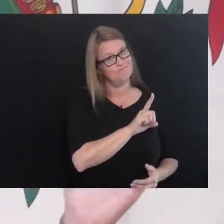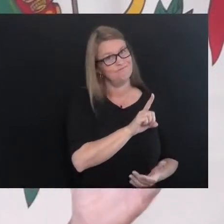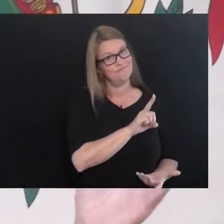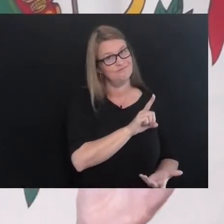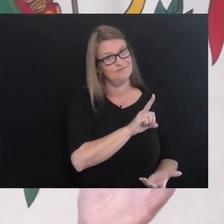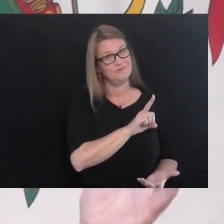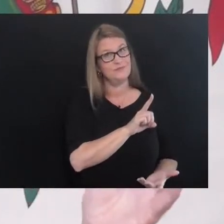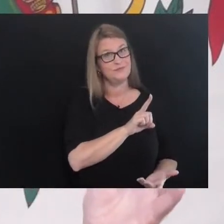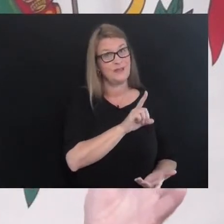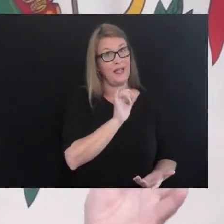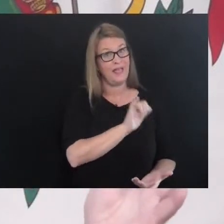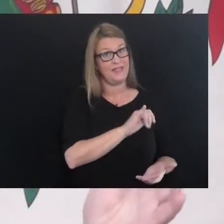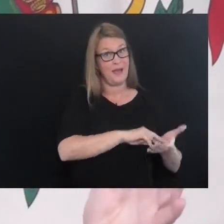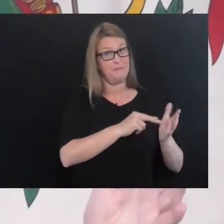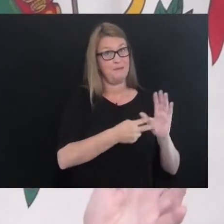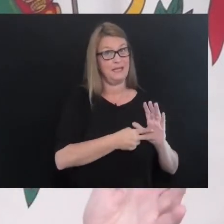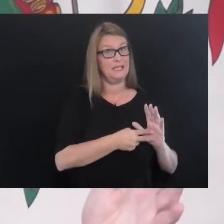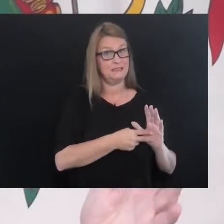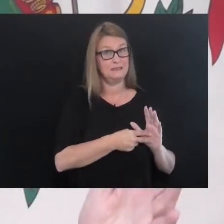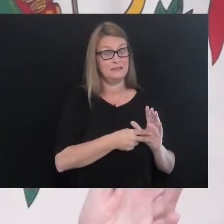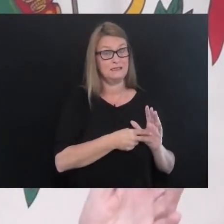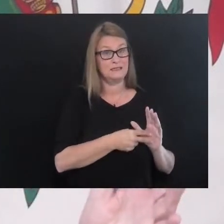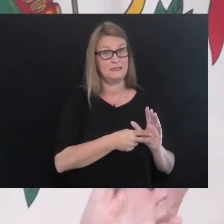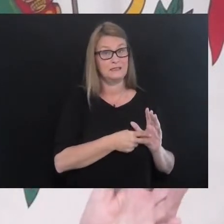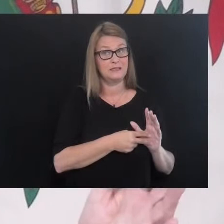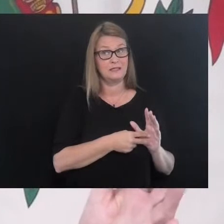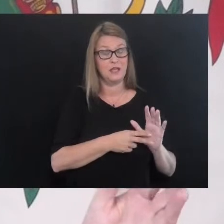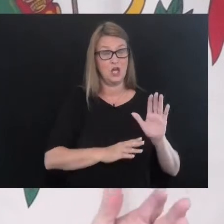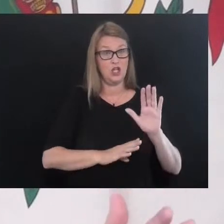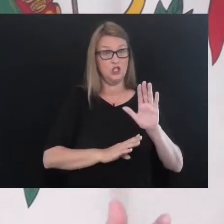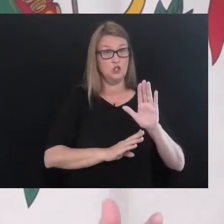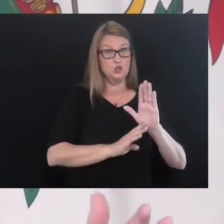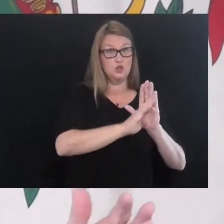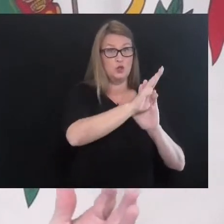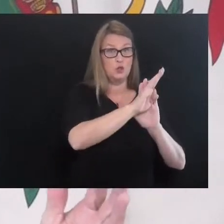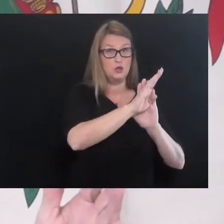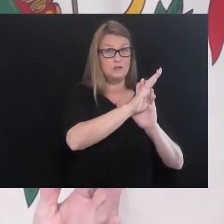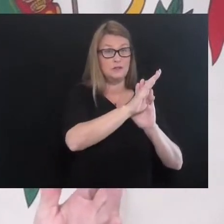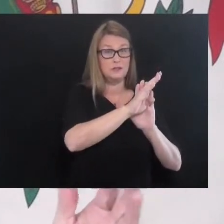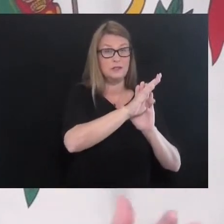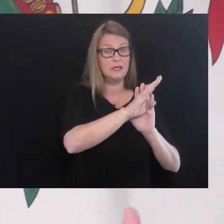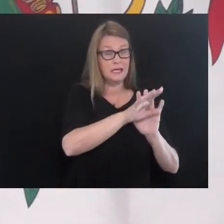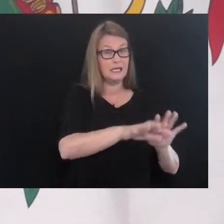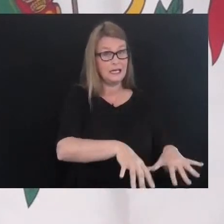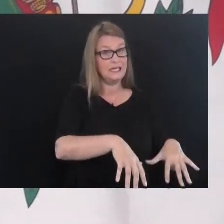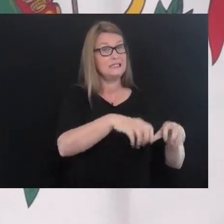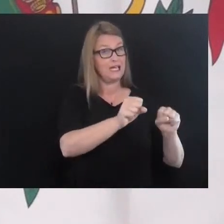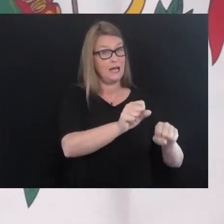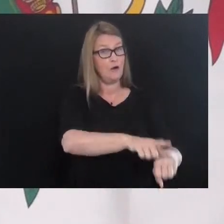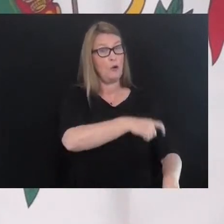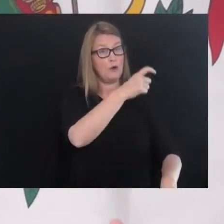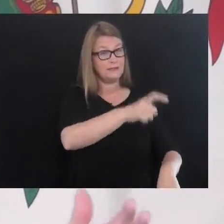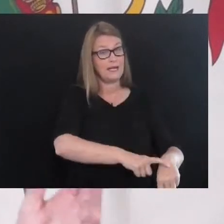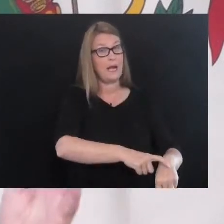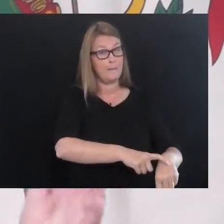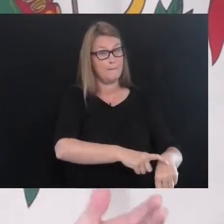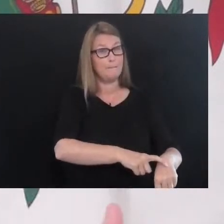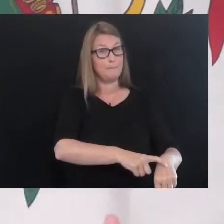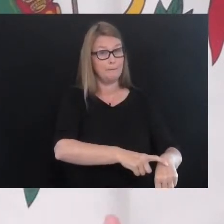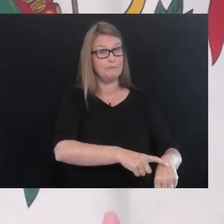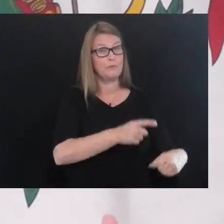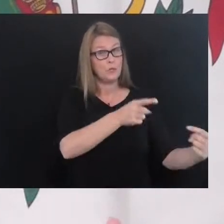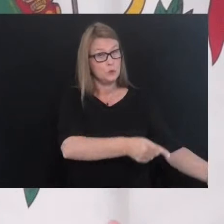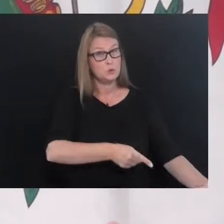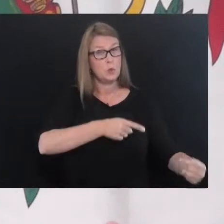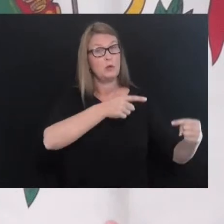is it really just telling us? It tells us that this surge is taking a major toll. And this